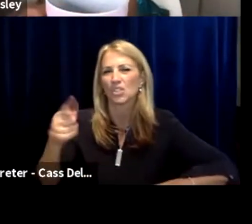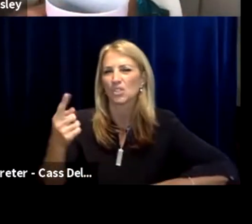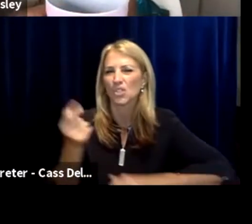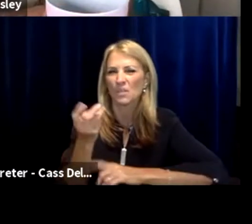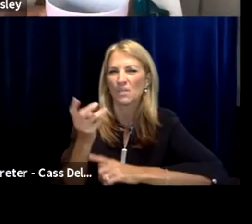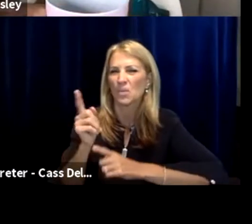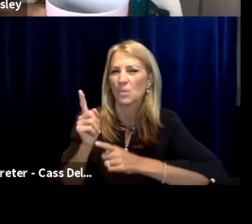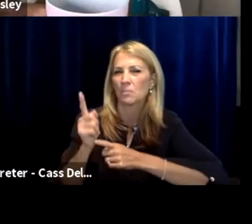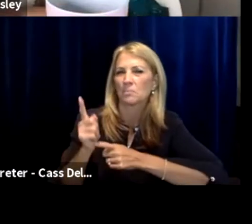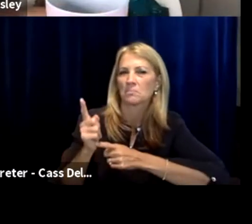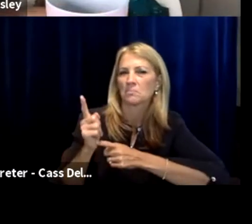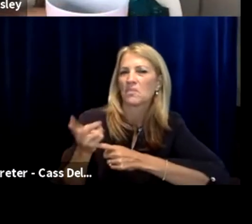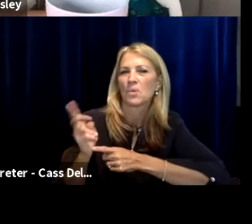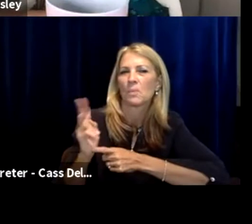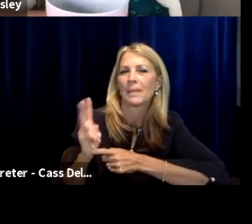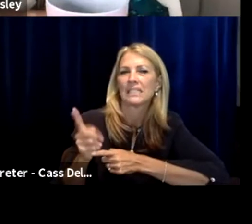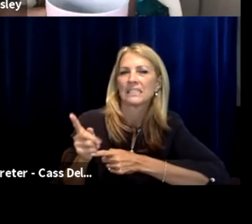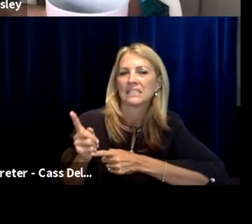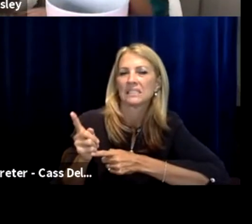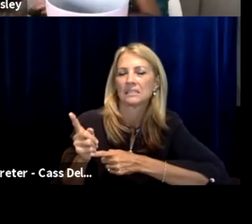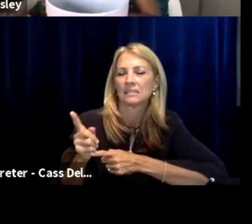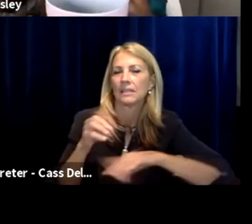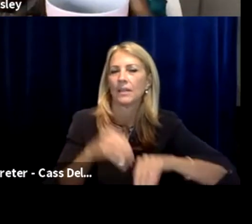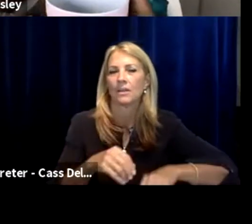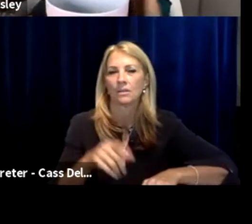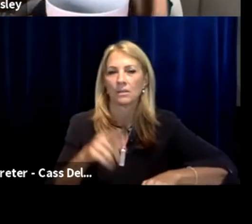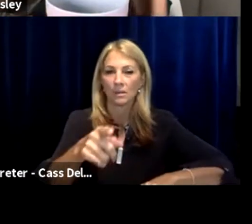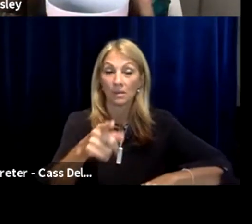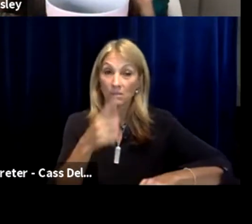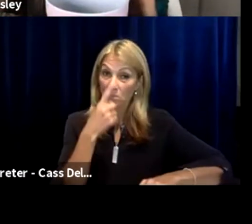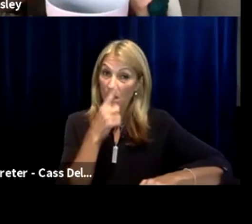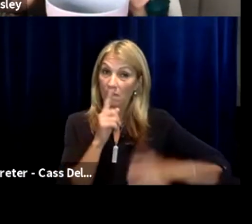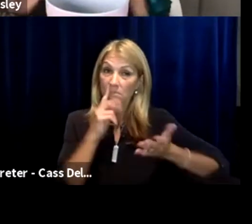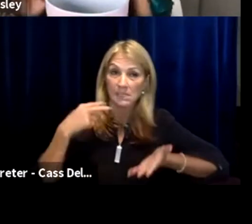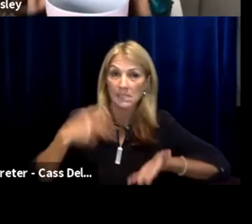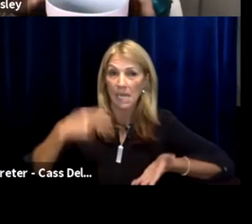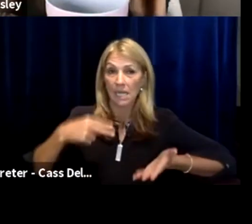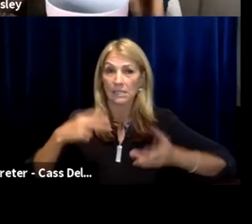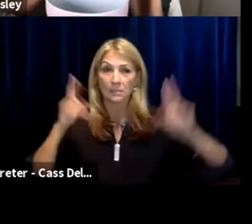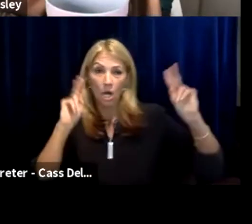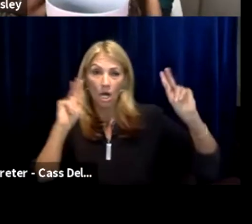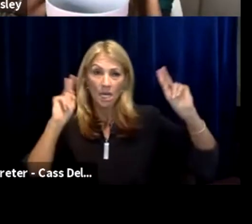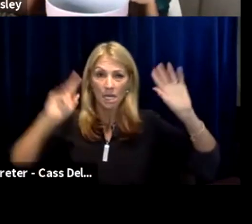minutes. Have a dance party. Meanwhile. Yeah, let's do it.